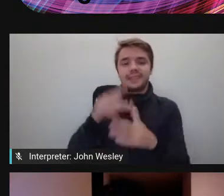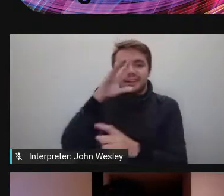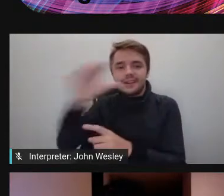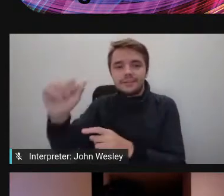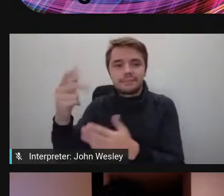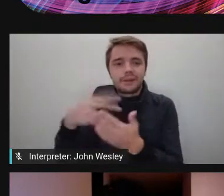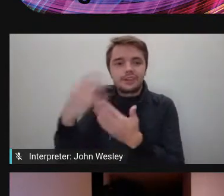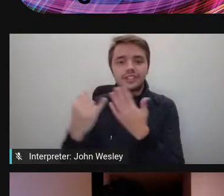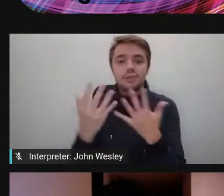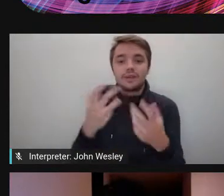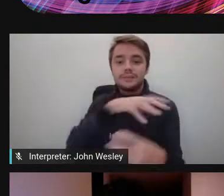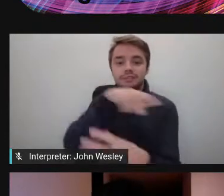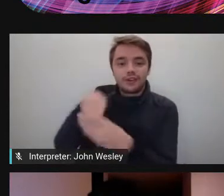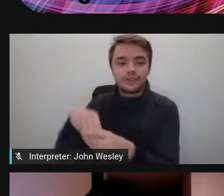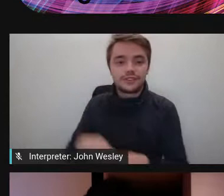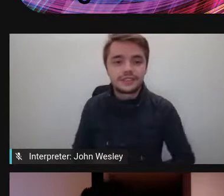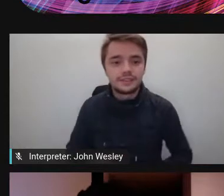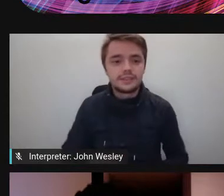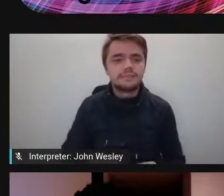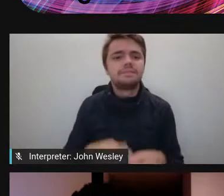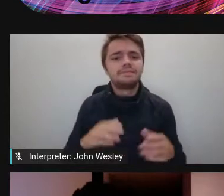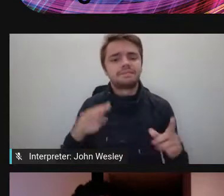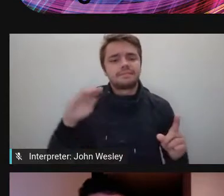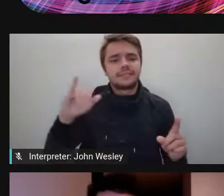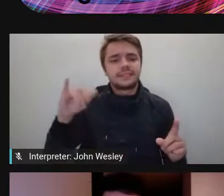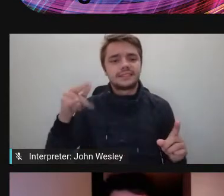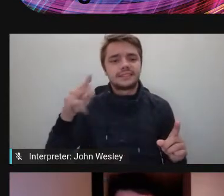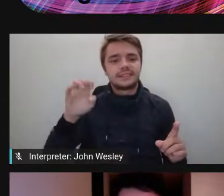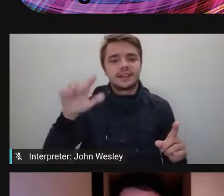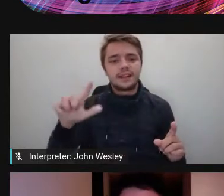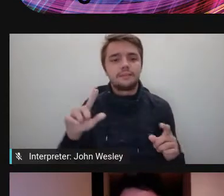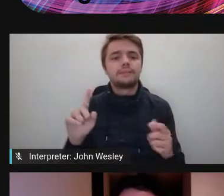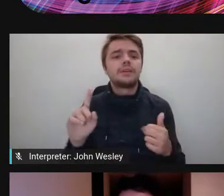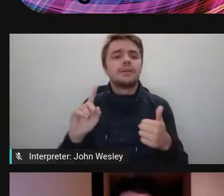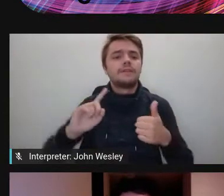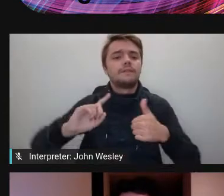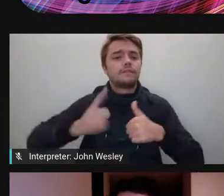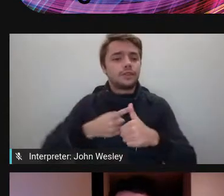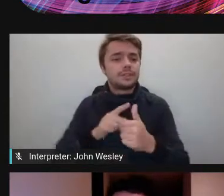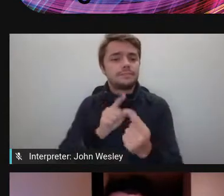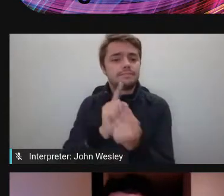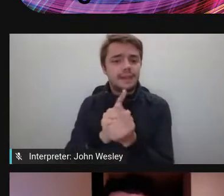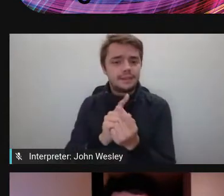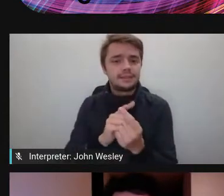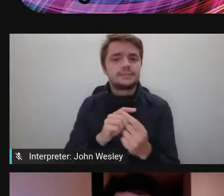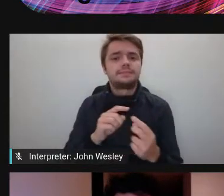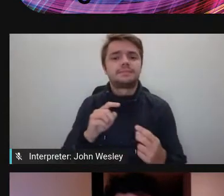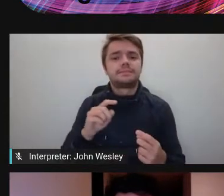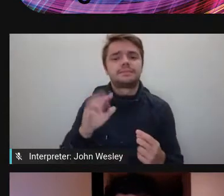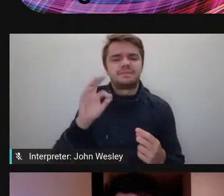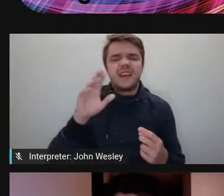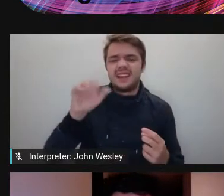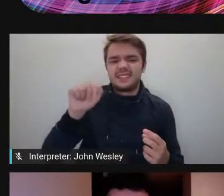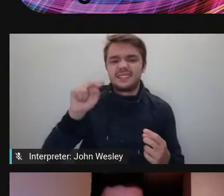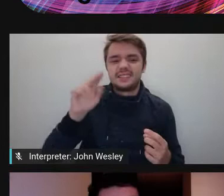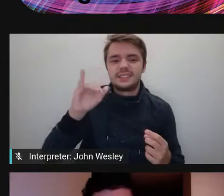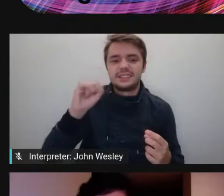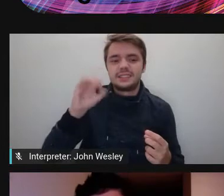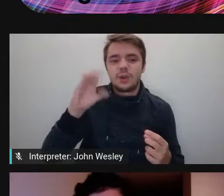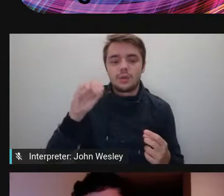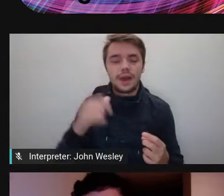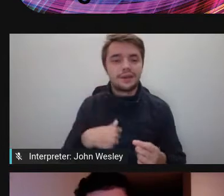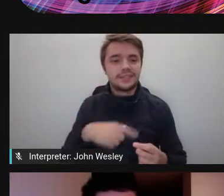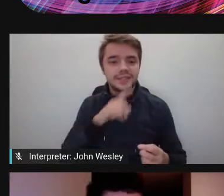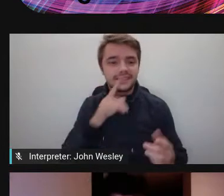I think that when I first met David and Francisco, I was so glad to know new people